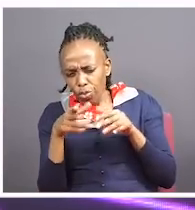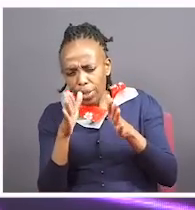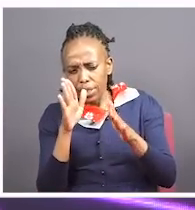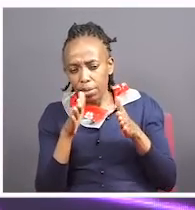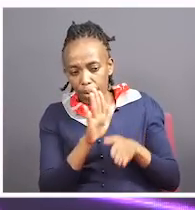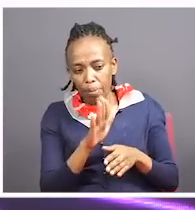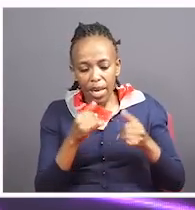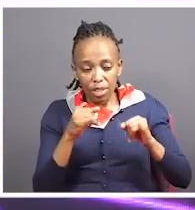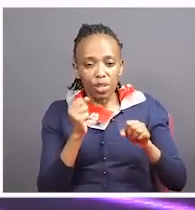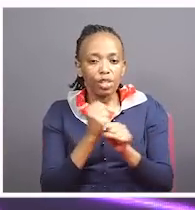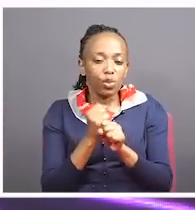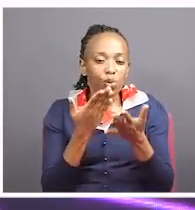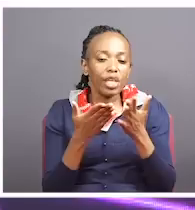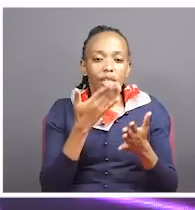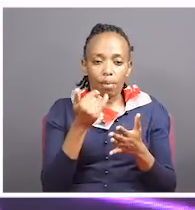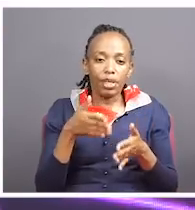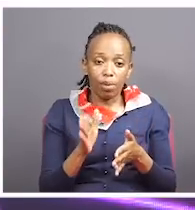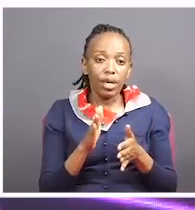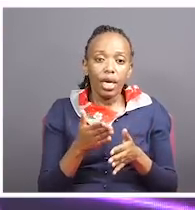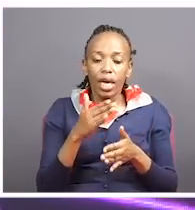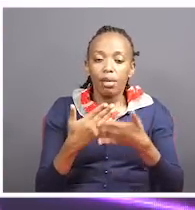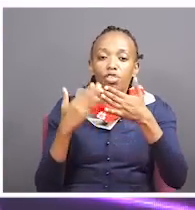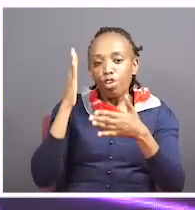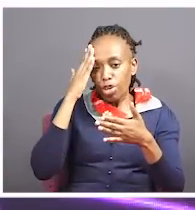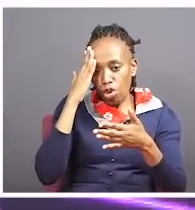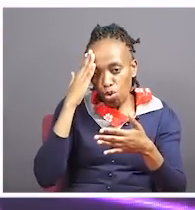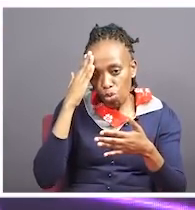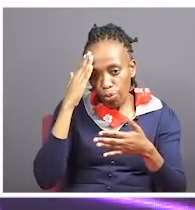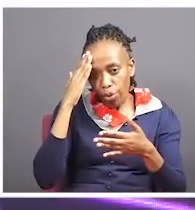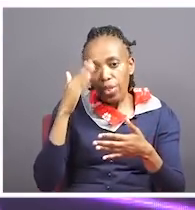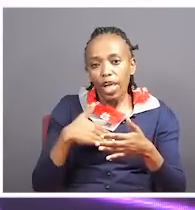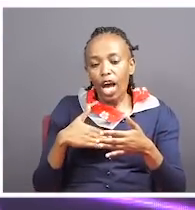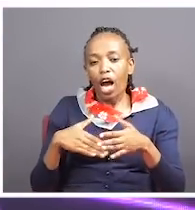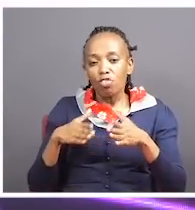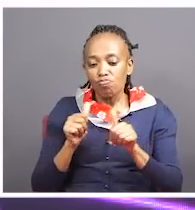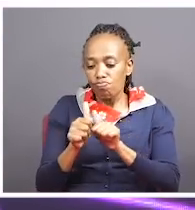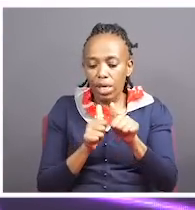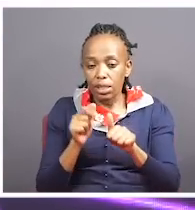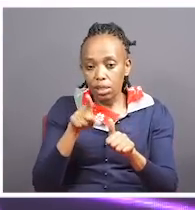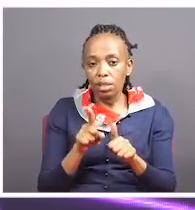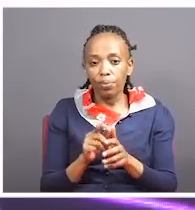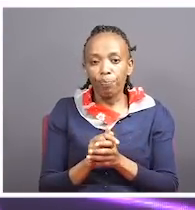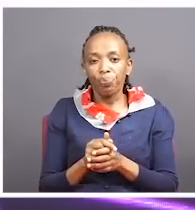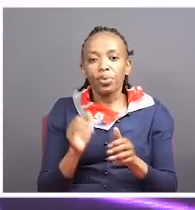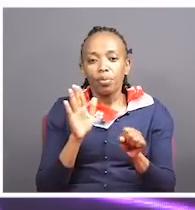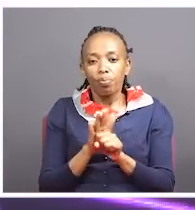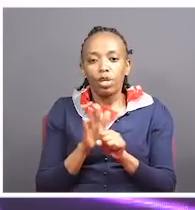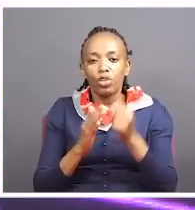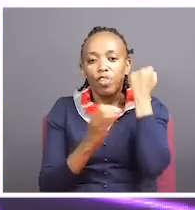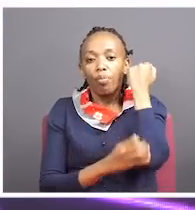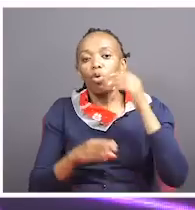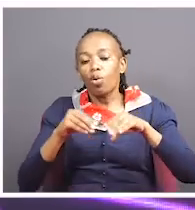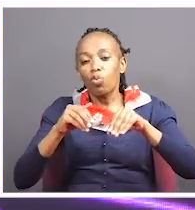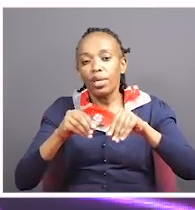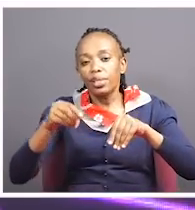ways and trying to do things in a better way. And before you know it, they have overtaken you. Much of the